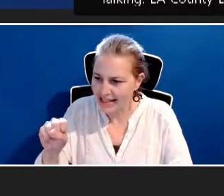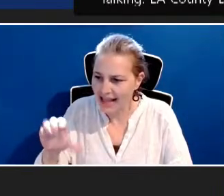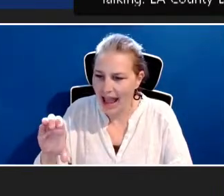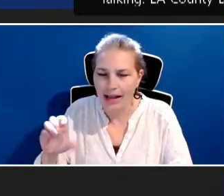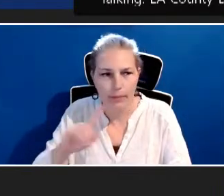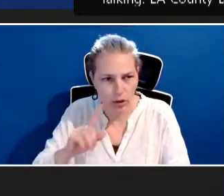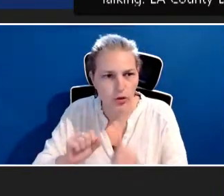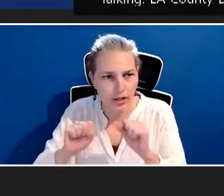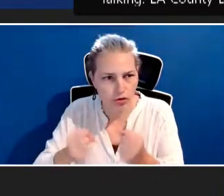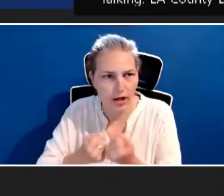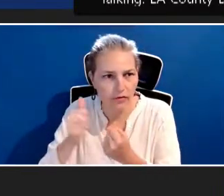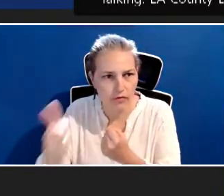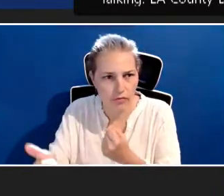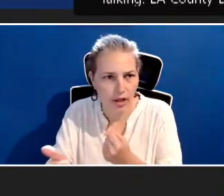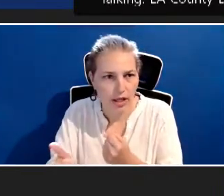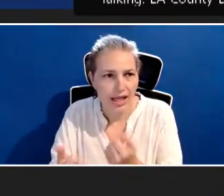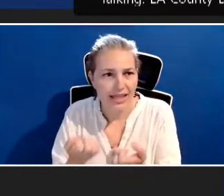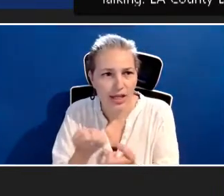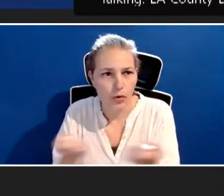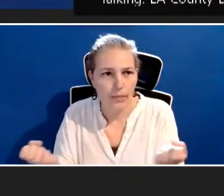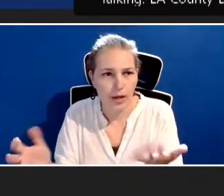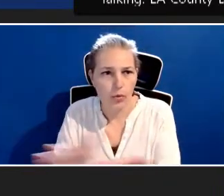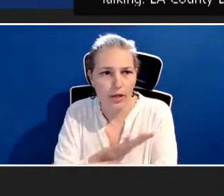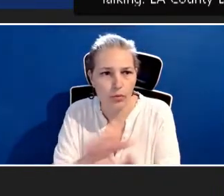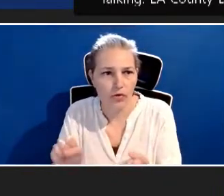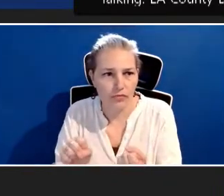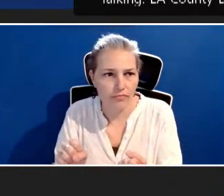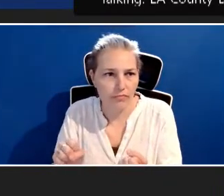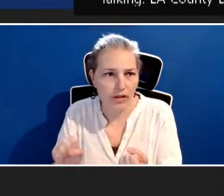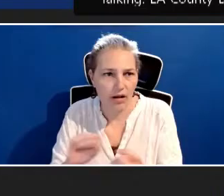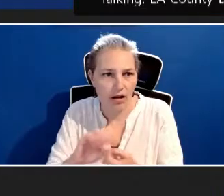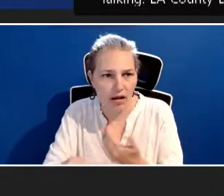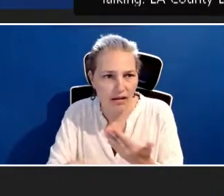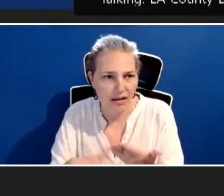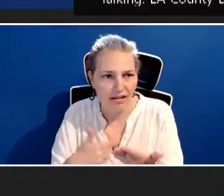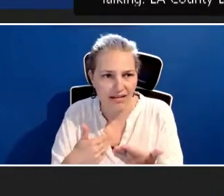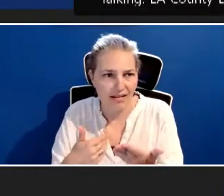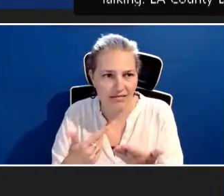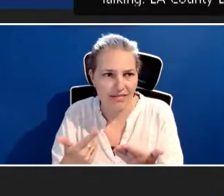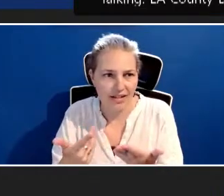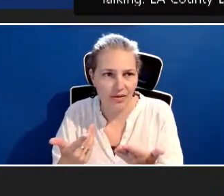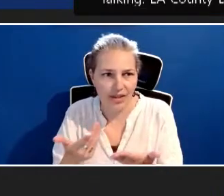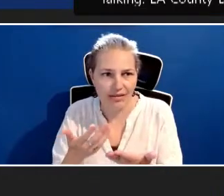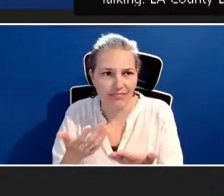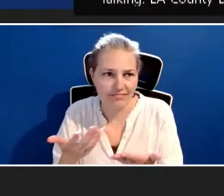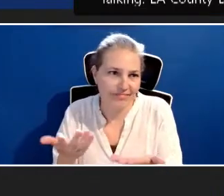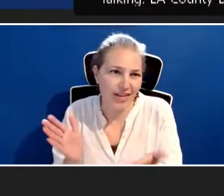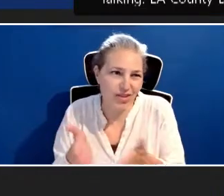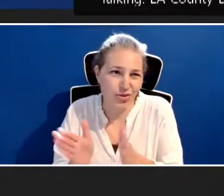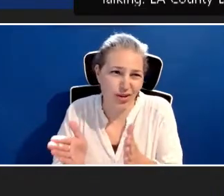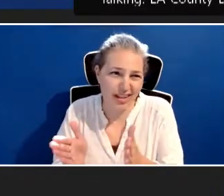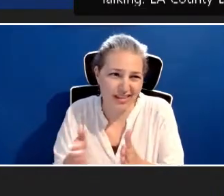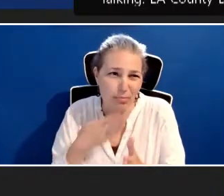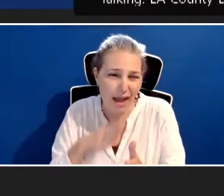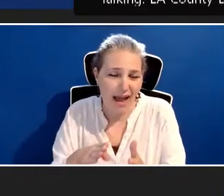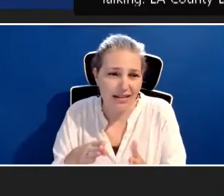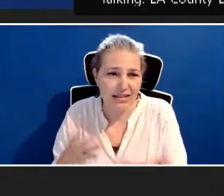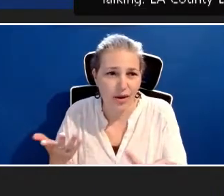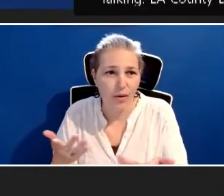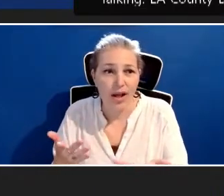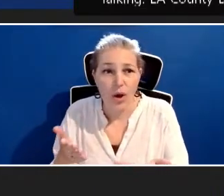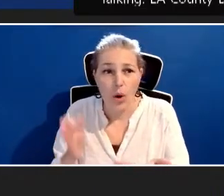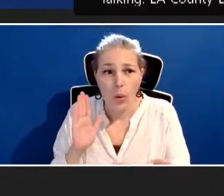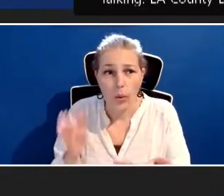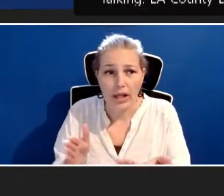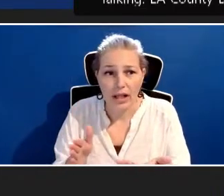streets and other nearby streets has damaged our street badly. Will Public Works fix the private